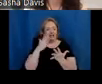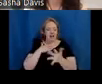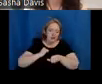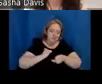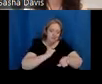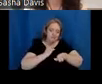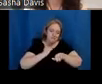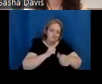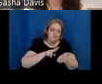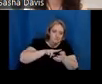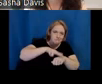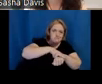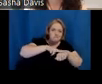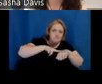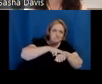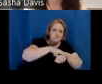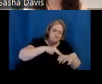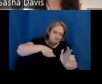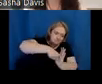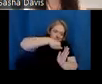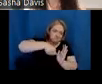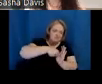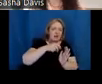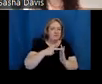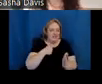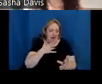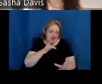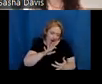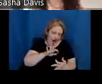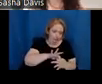maintains the close contact with the wood I enjoy."